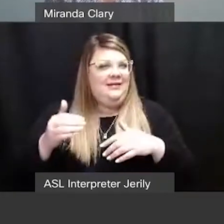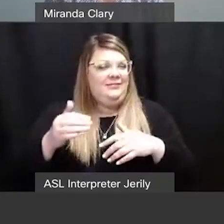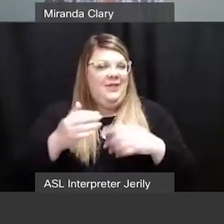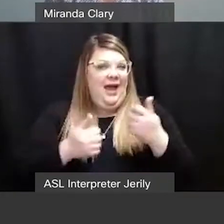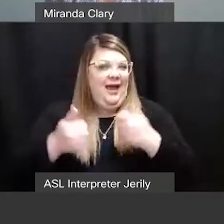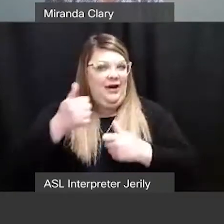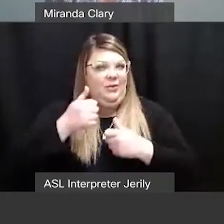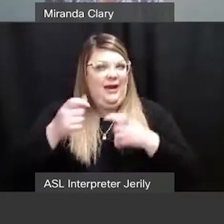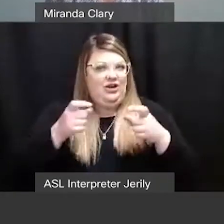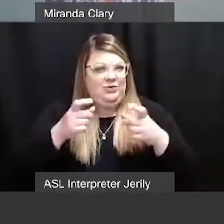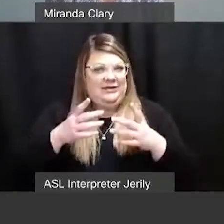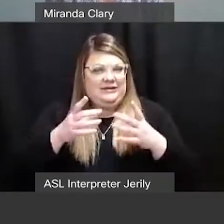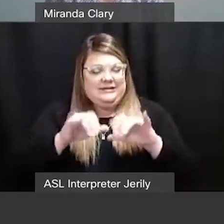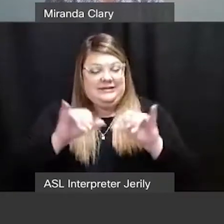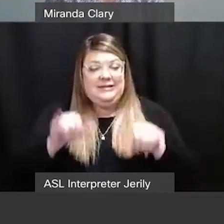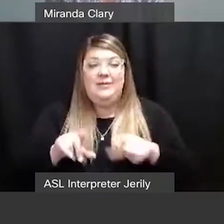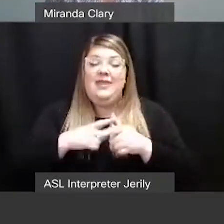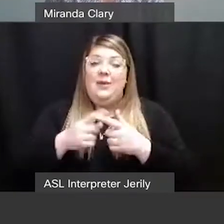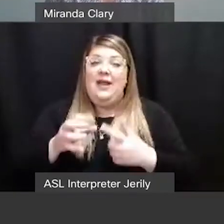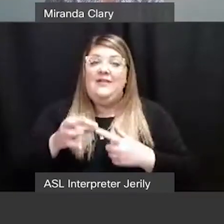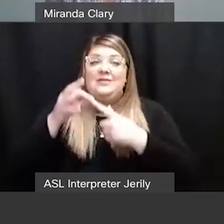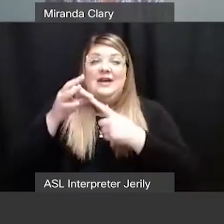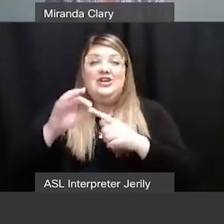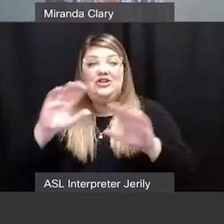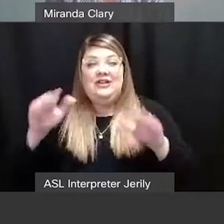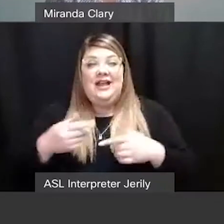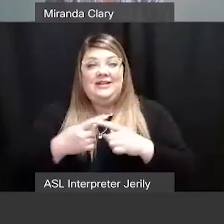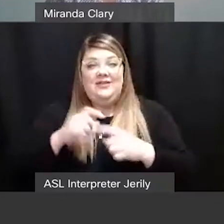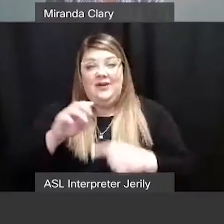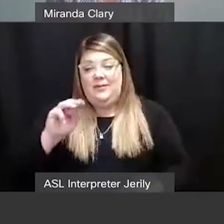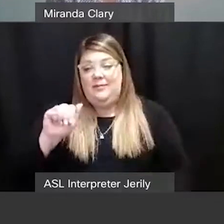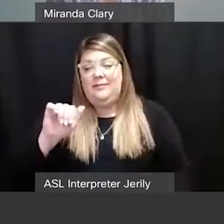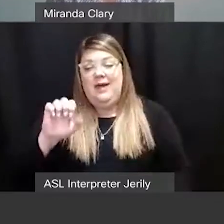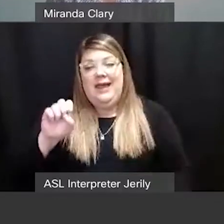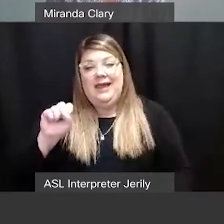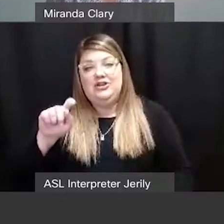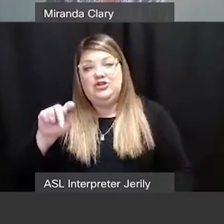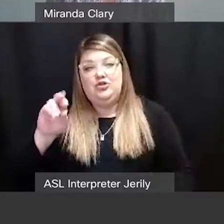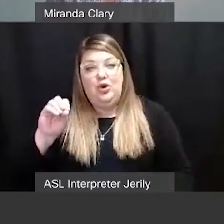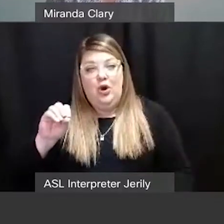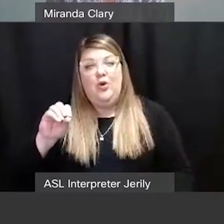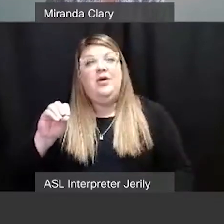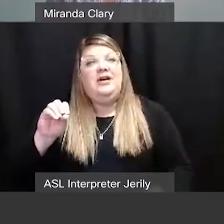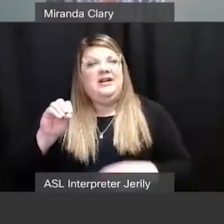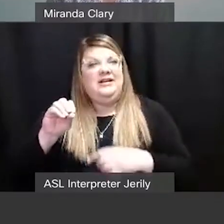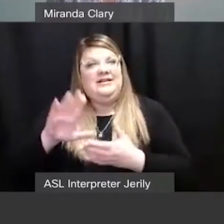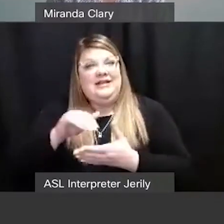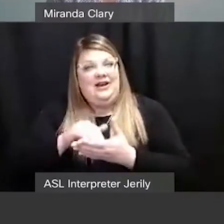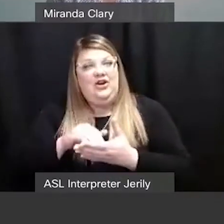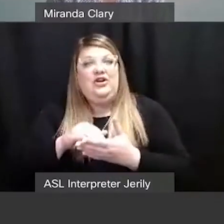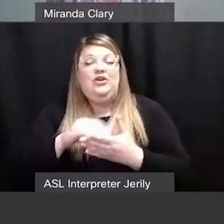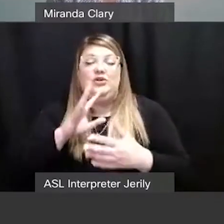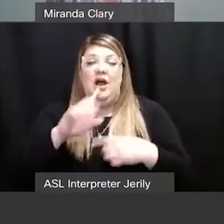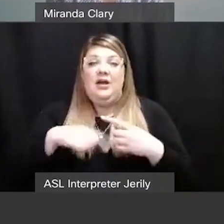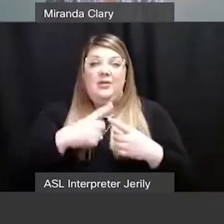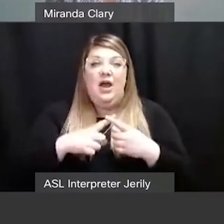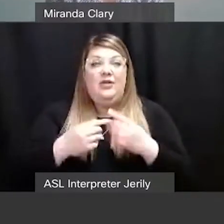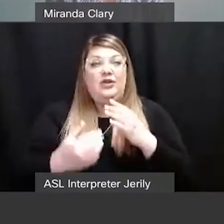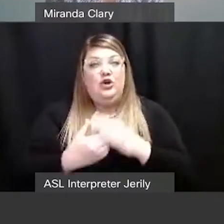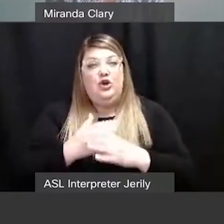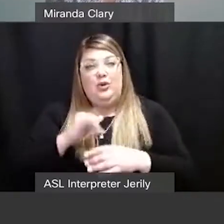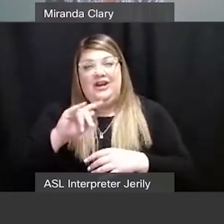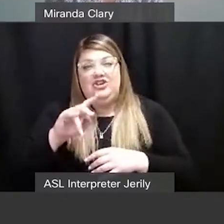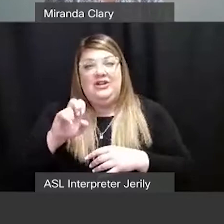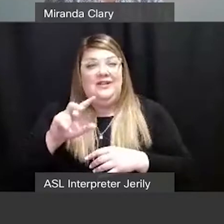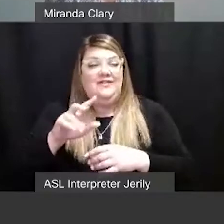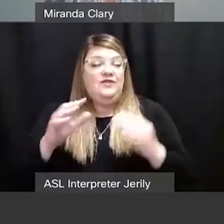have a very special guest from the Maestro Entrepreneur Center, who's here to talk to everyone today about a new initiative for addressing equity